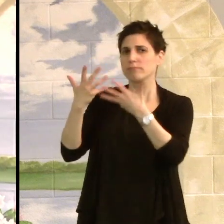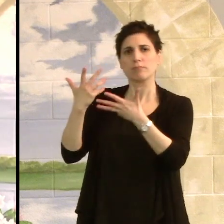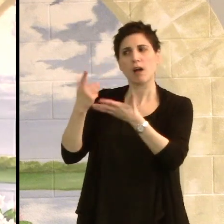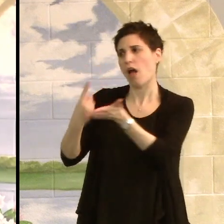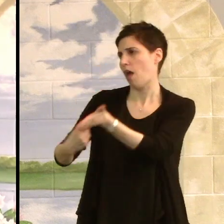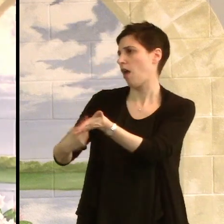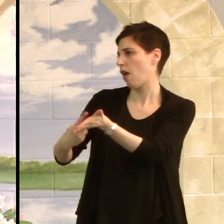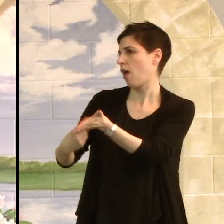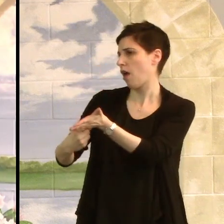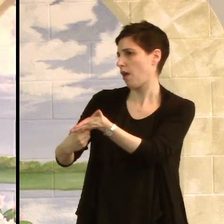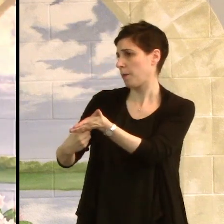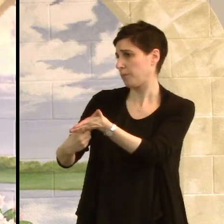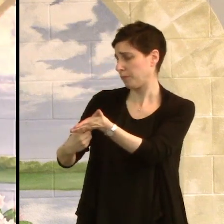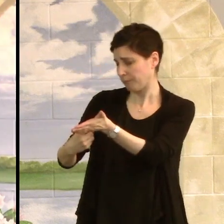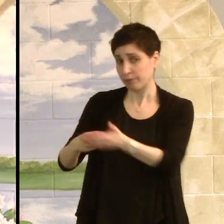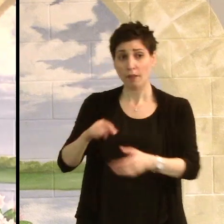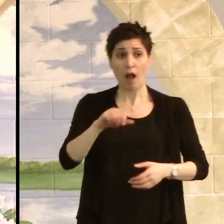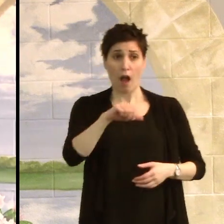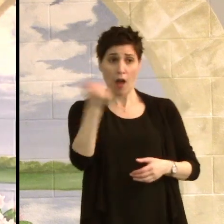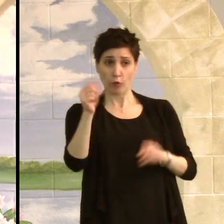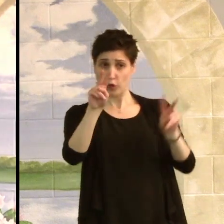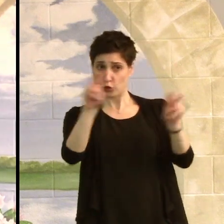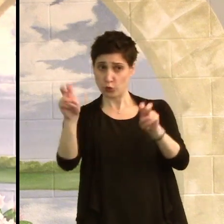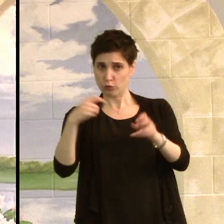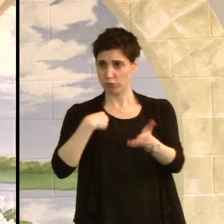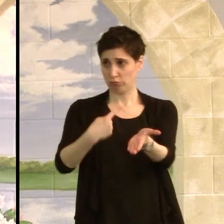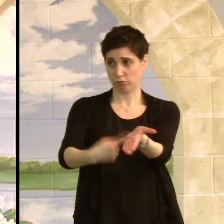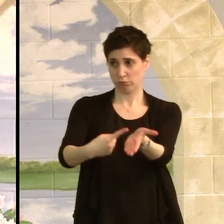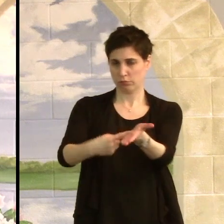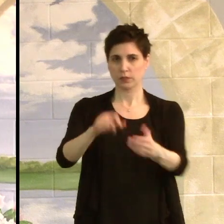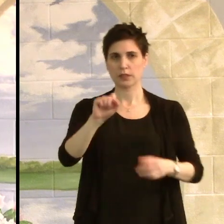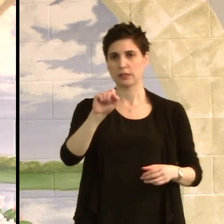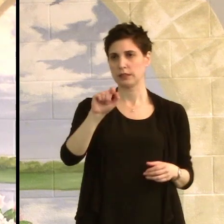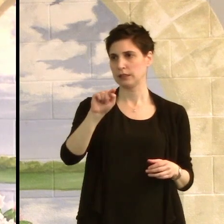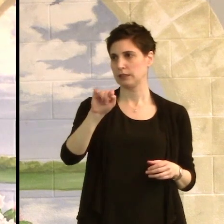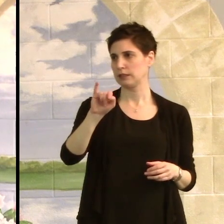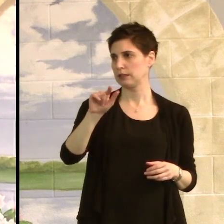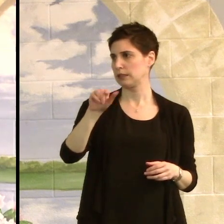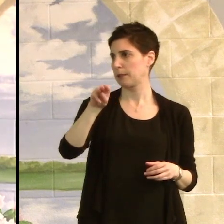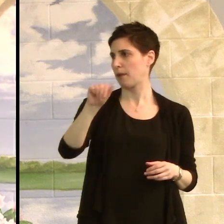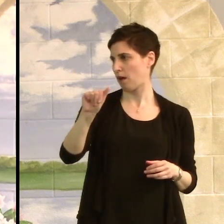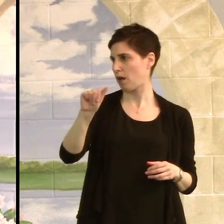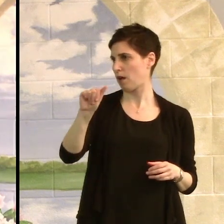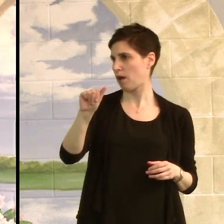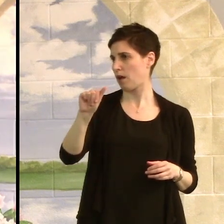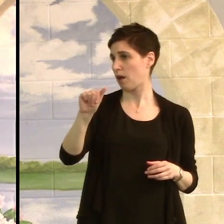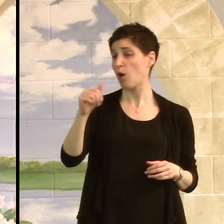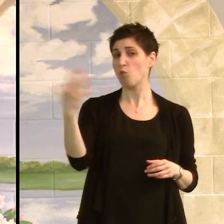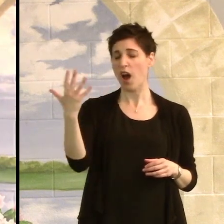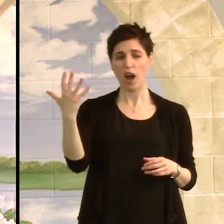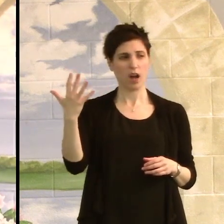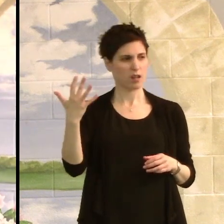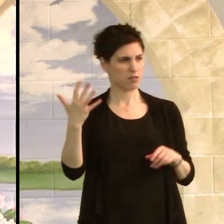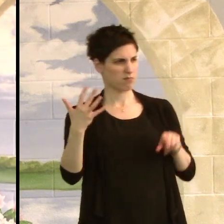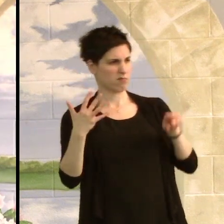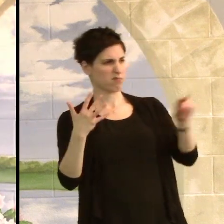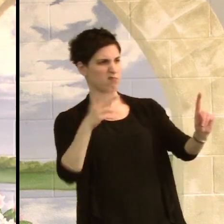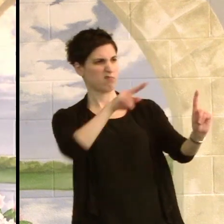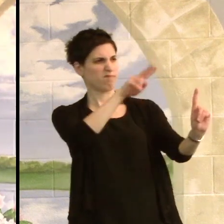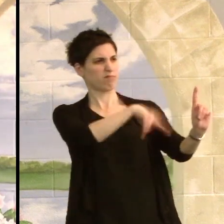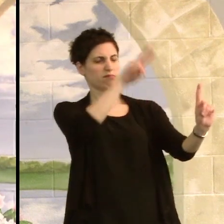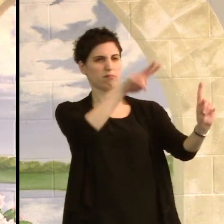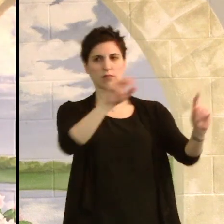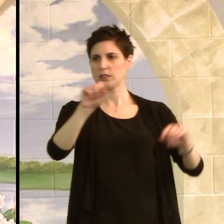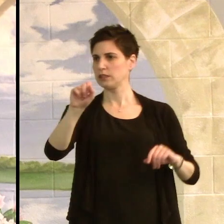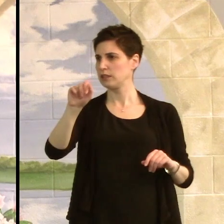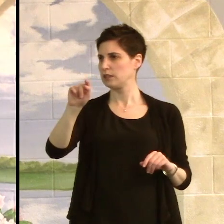Another important issue concerns stigma. Stigma means a negative misunderstanding